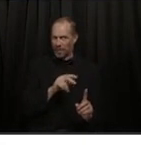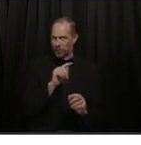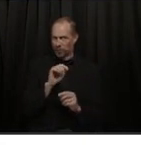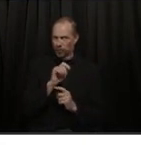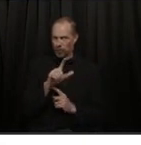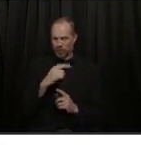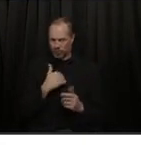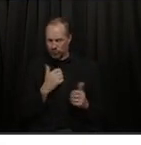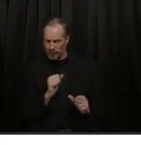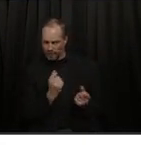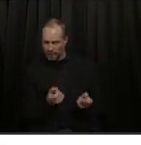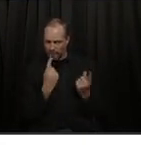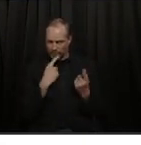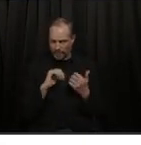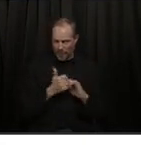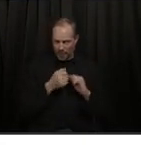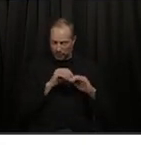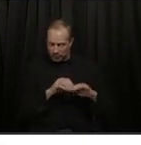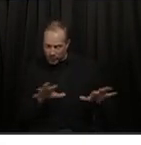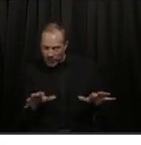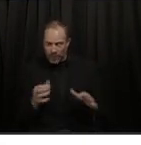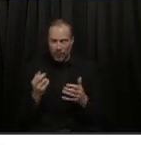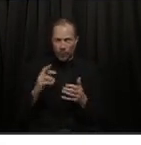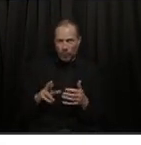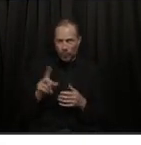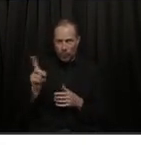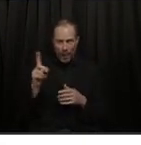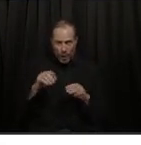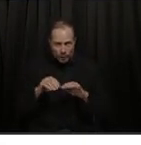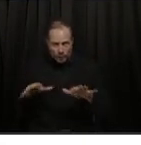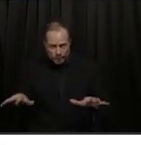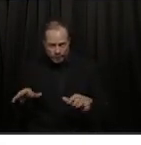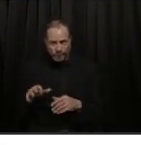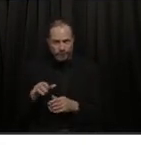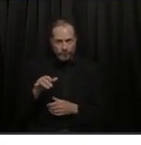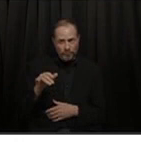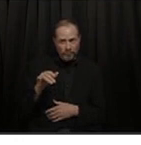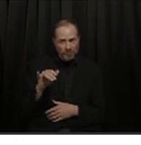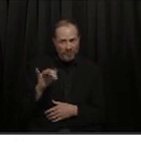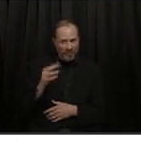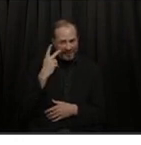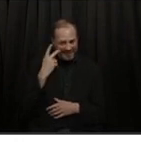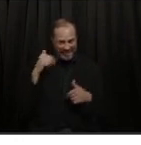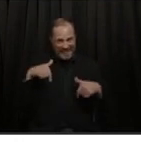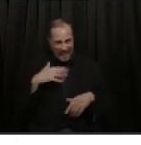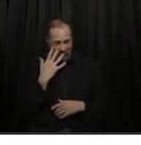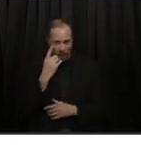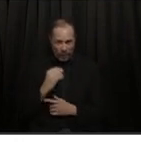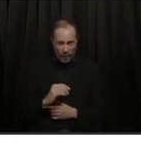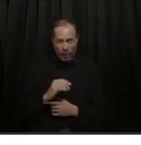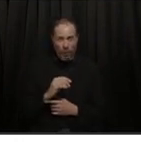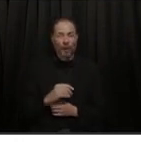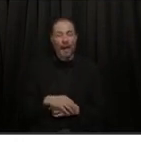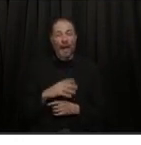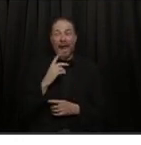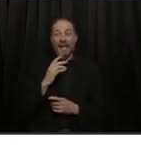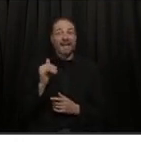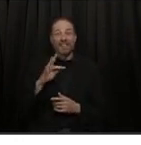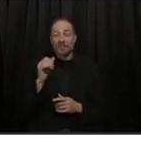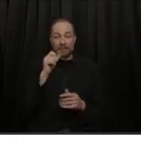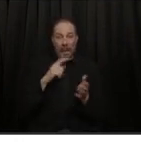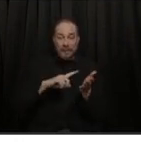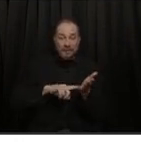and understand if we are seeing transmission of the Omicron variant in the state, and transmission that is occurring undetected